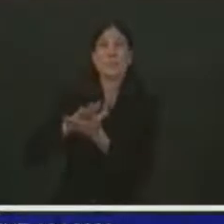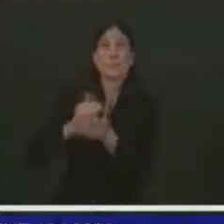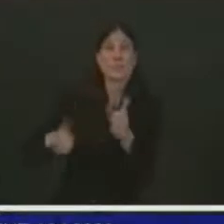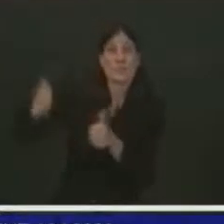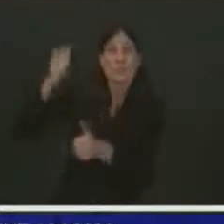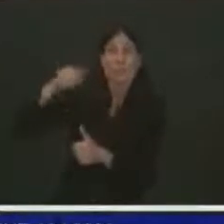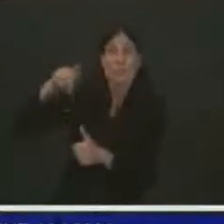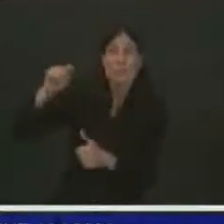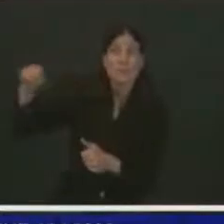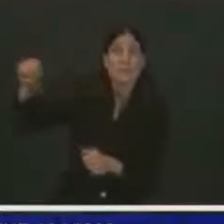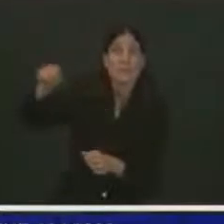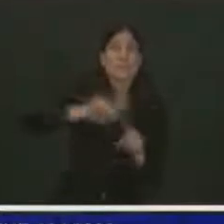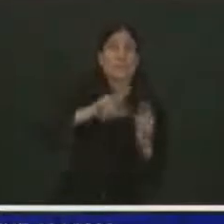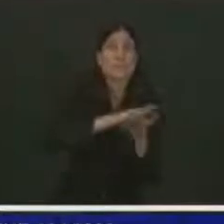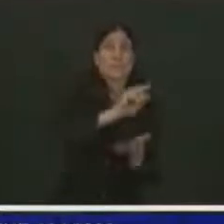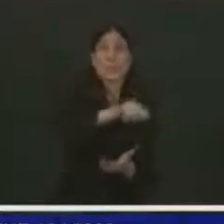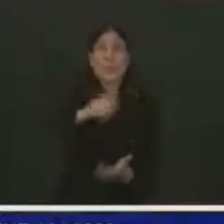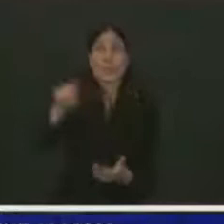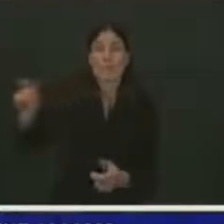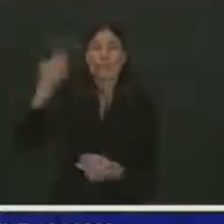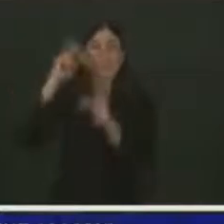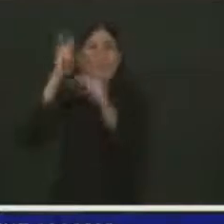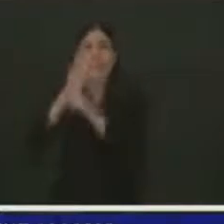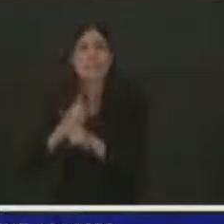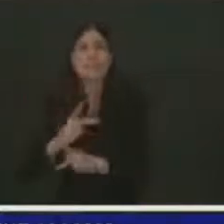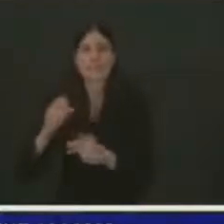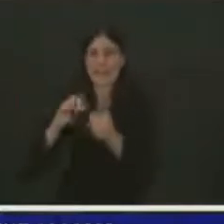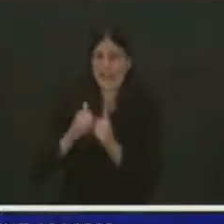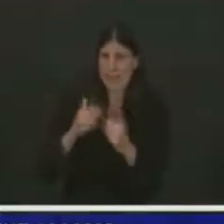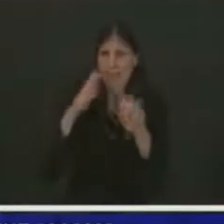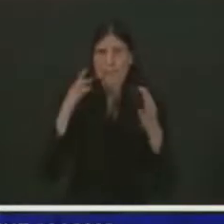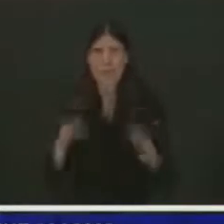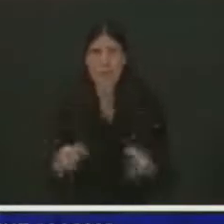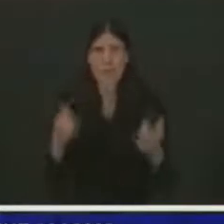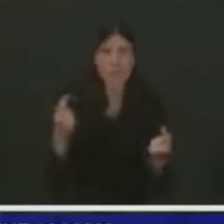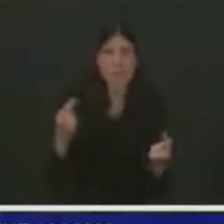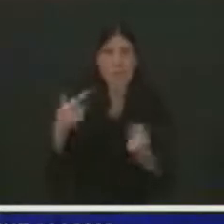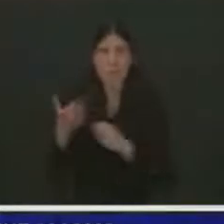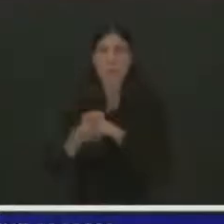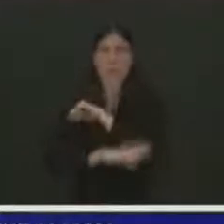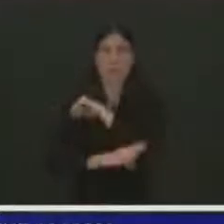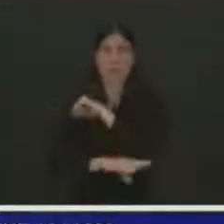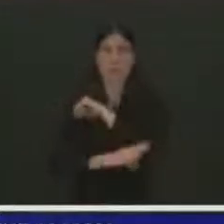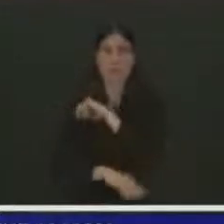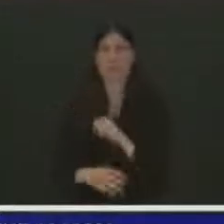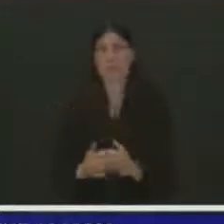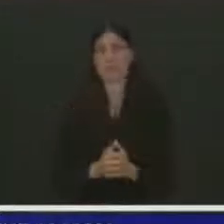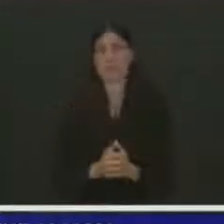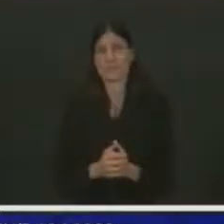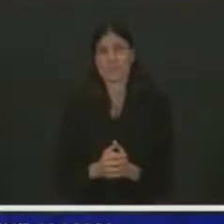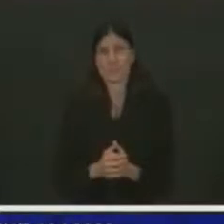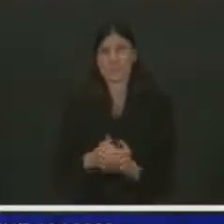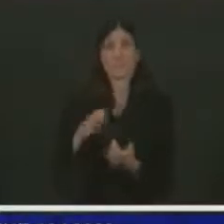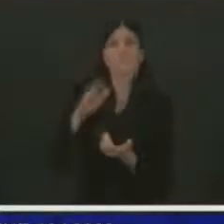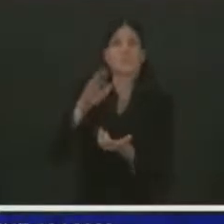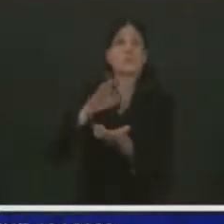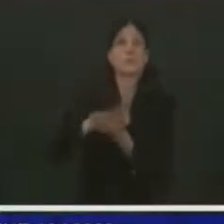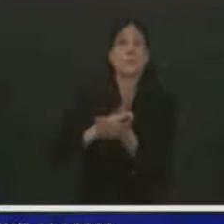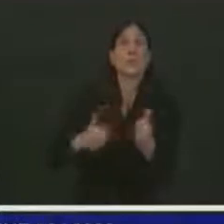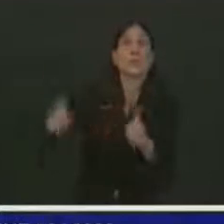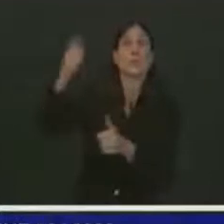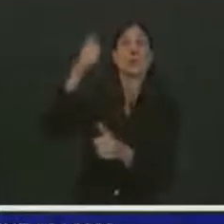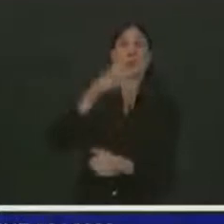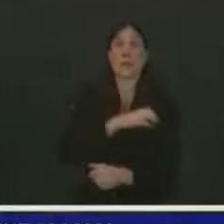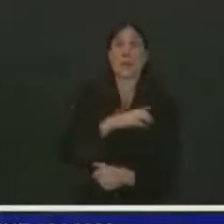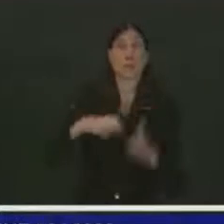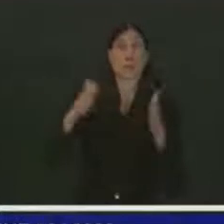difficult circumstance. The truth of it is, the commissioner has had lots and lots of dialogue